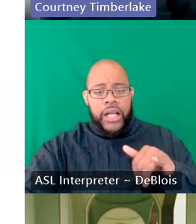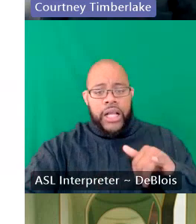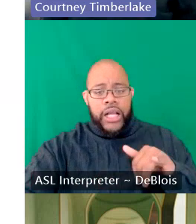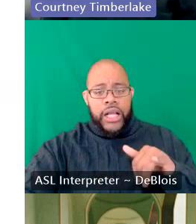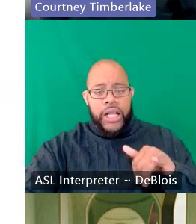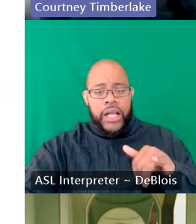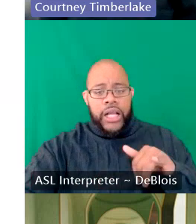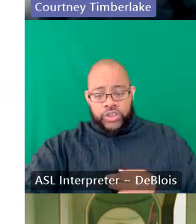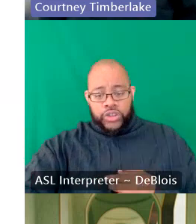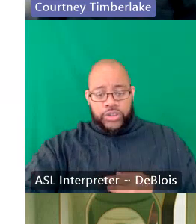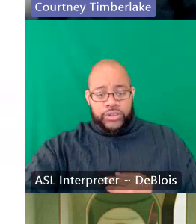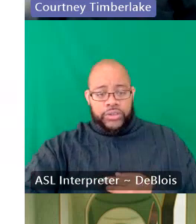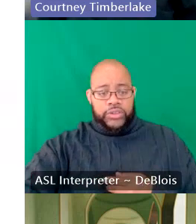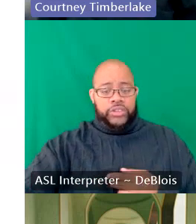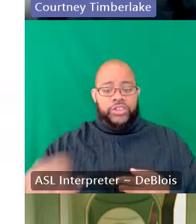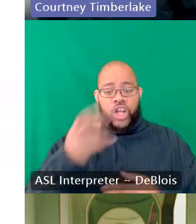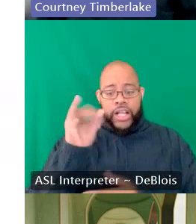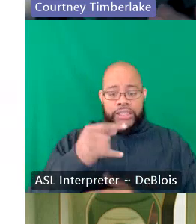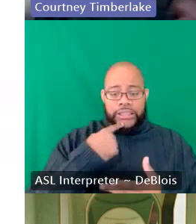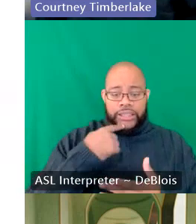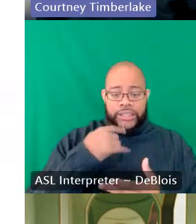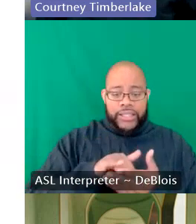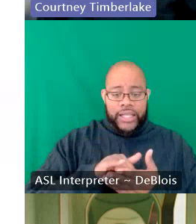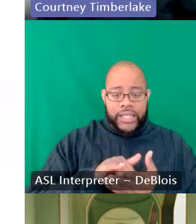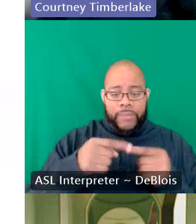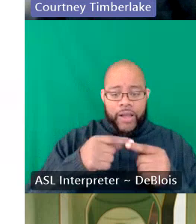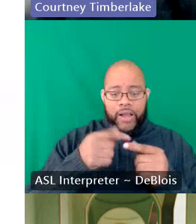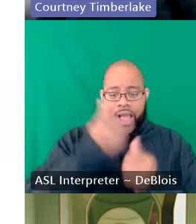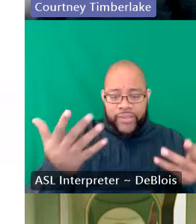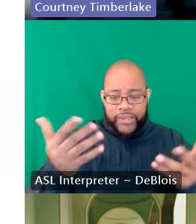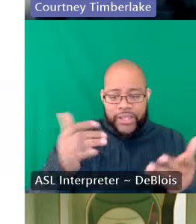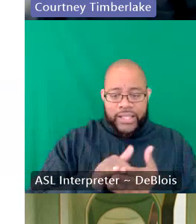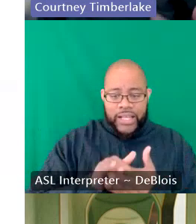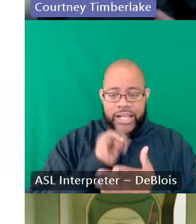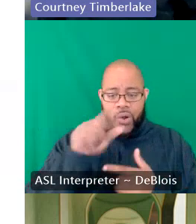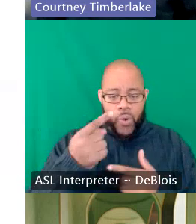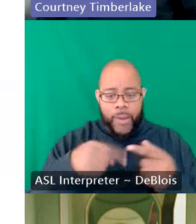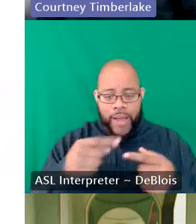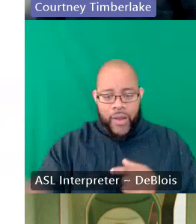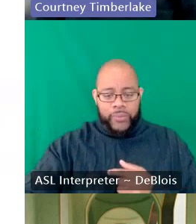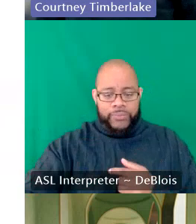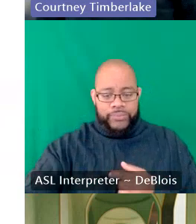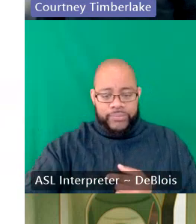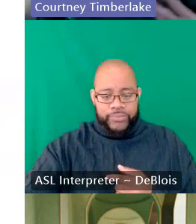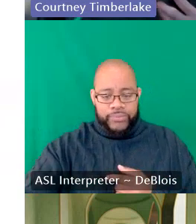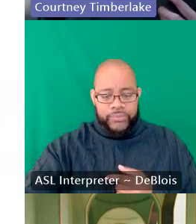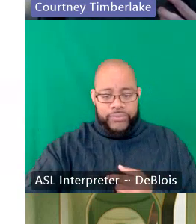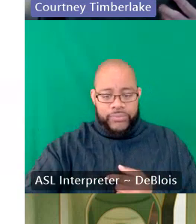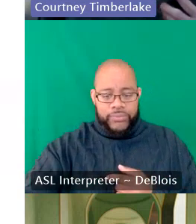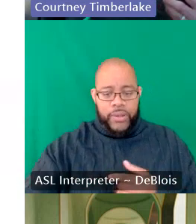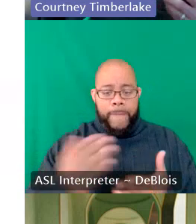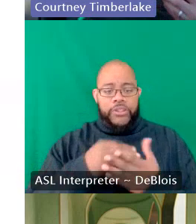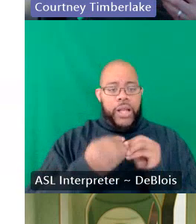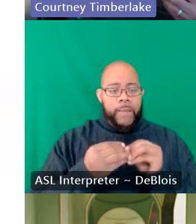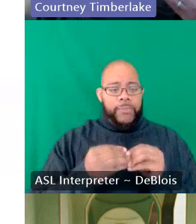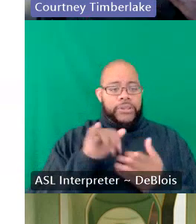as Shalini emphasized, this is about everything. It's not just about the budget numbers. It's